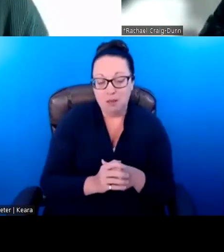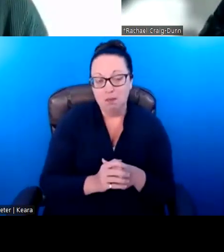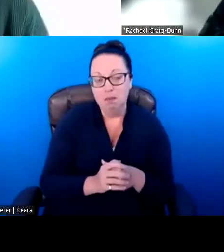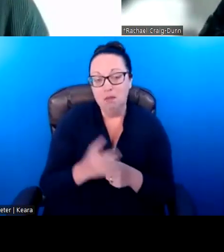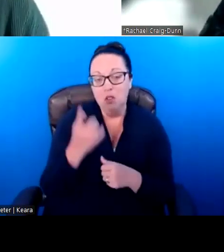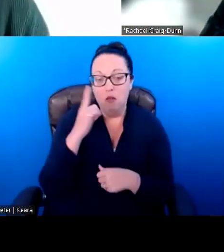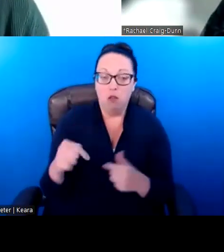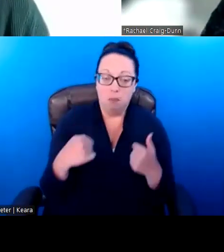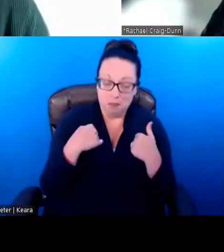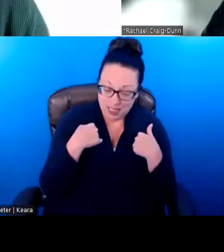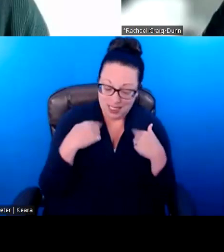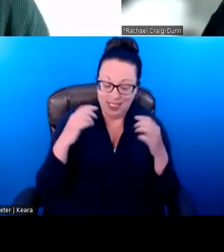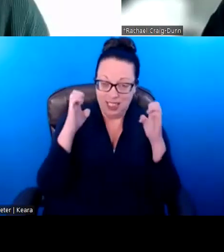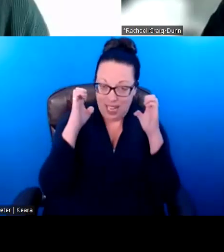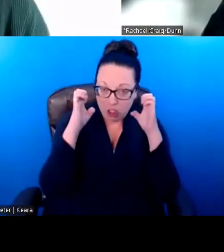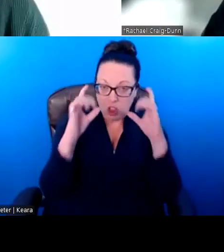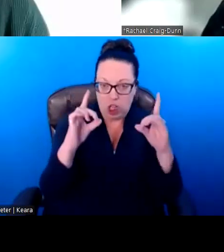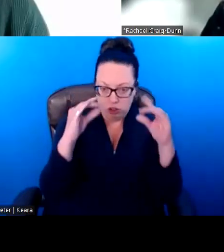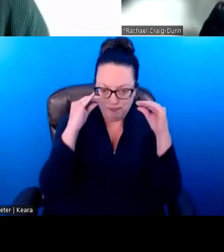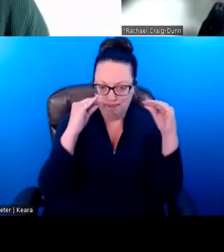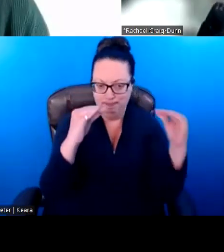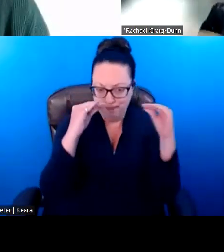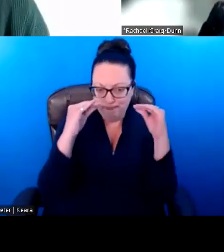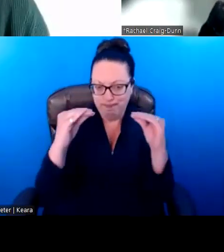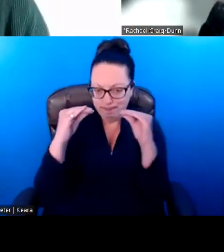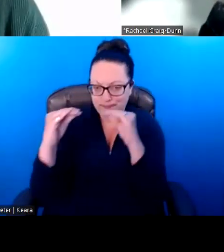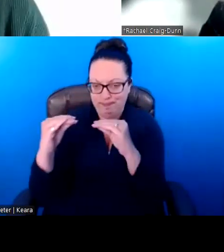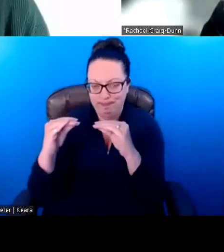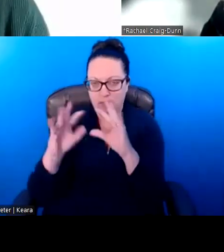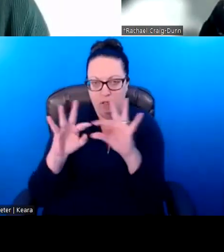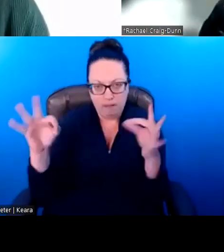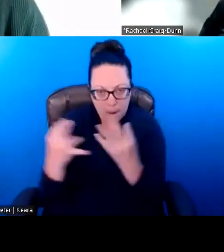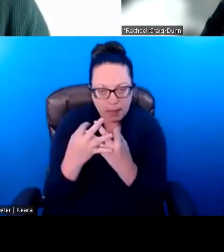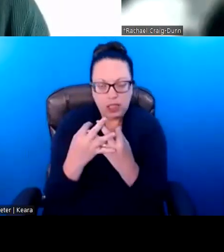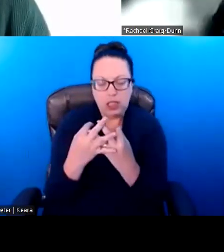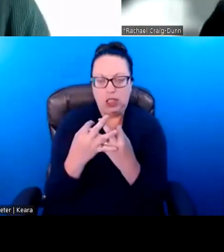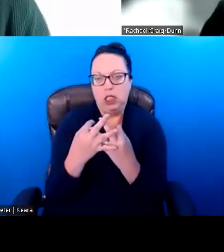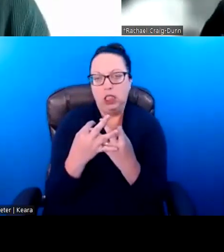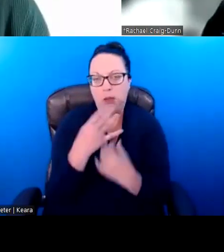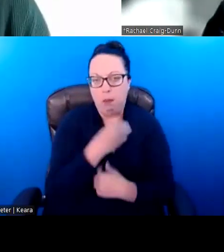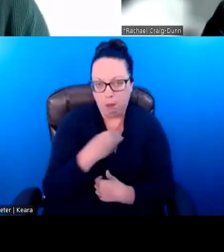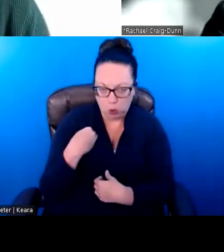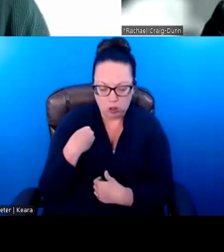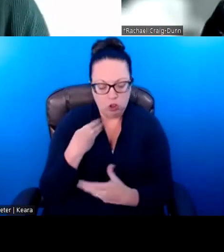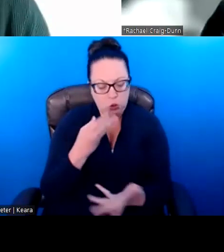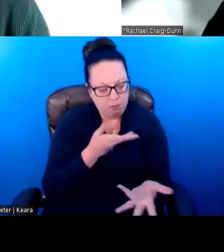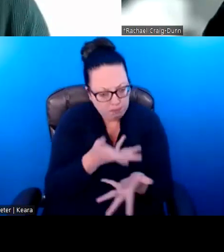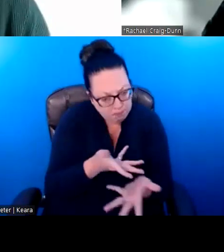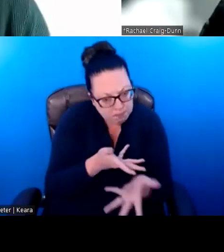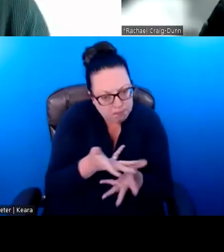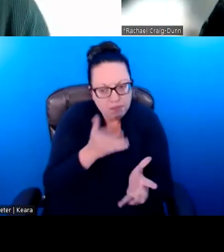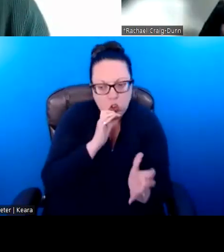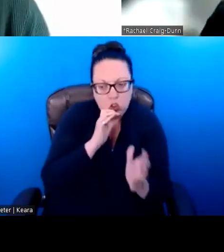it's really about educating our parents and family members that we're giving care to having conversation and